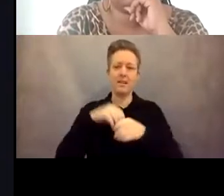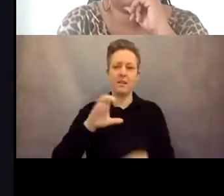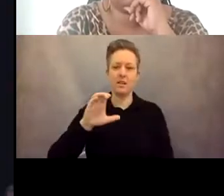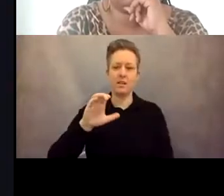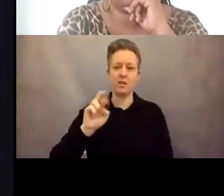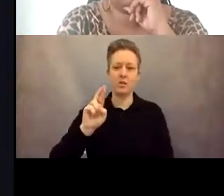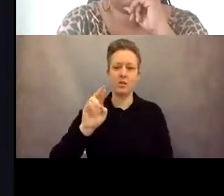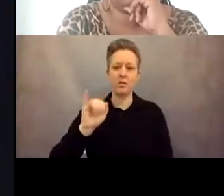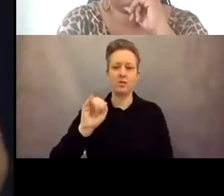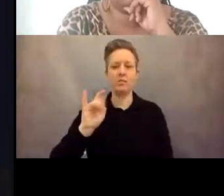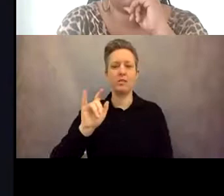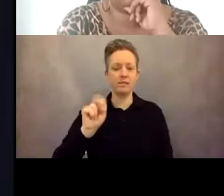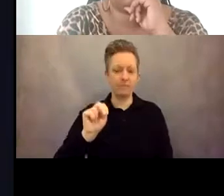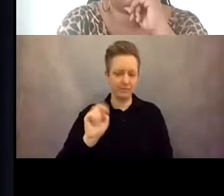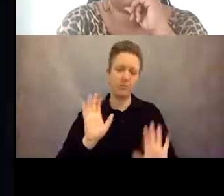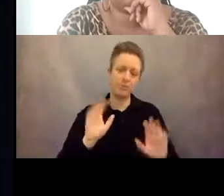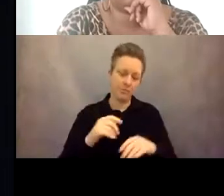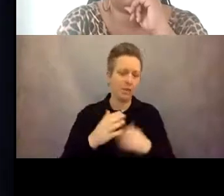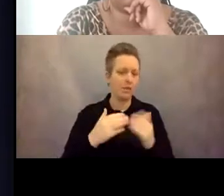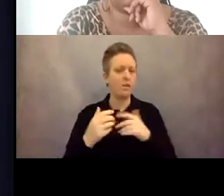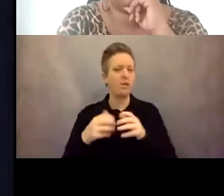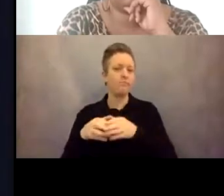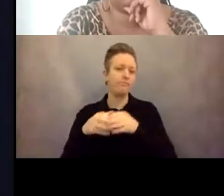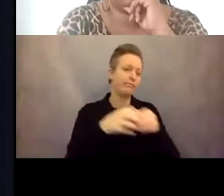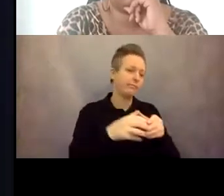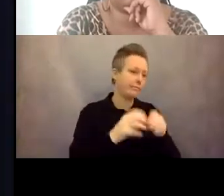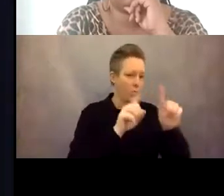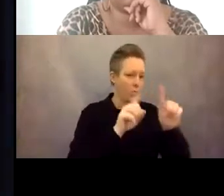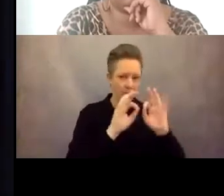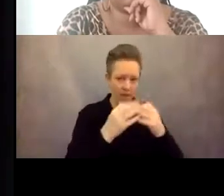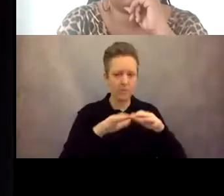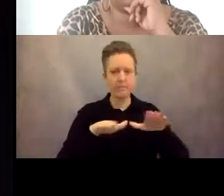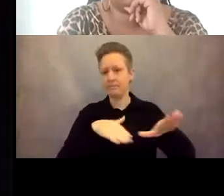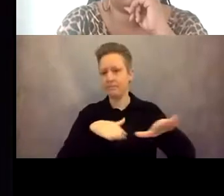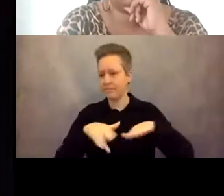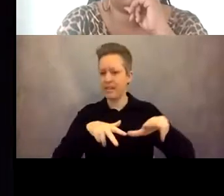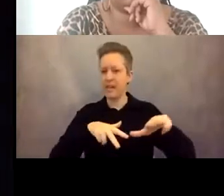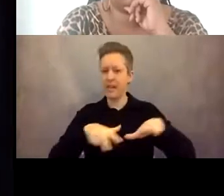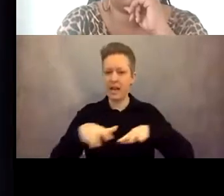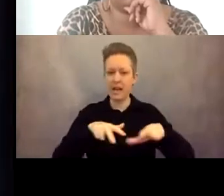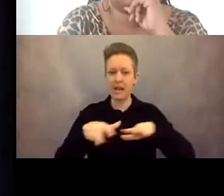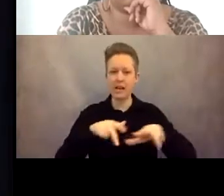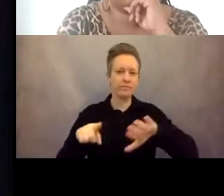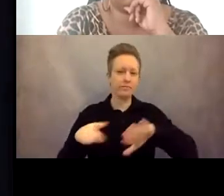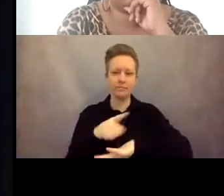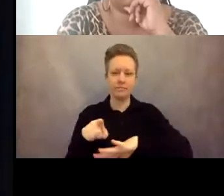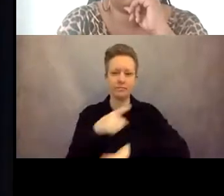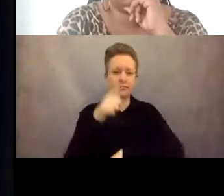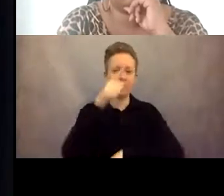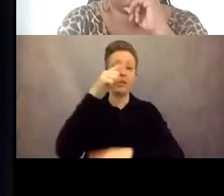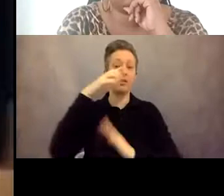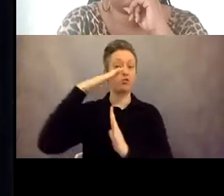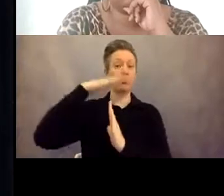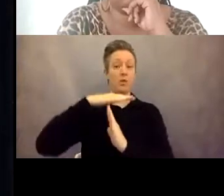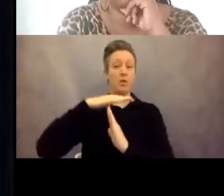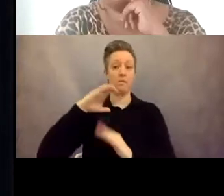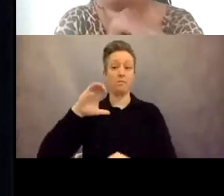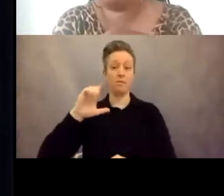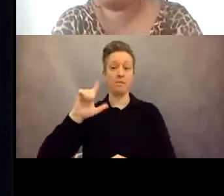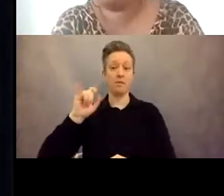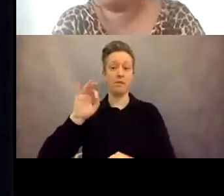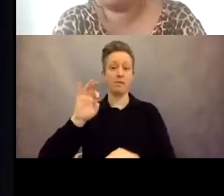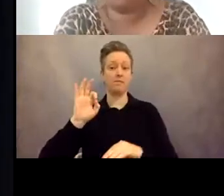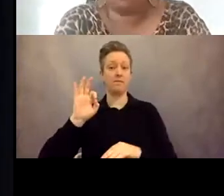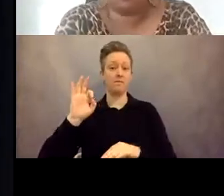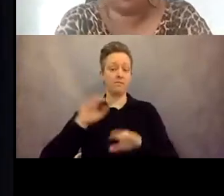on this hike, and we get halfway through our hike, and we summit what we wanted to summit, and there we are standing on the top of these cliffs, right? So the family's gathered around, tiny